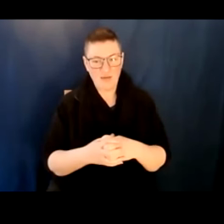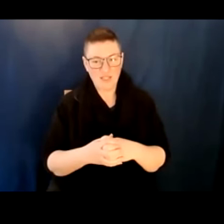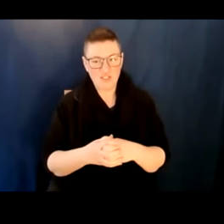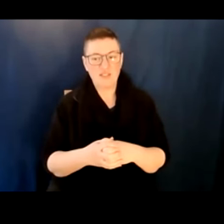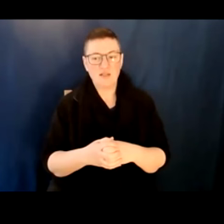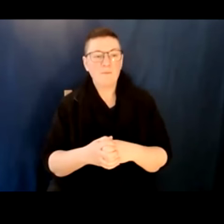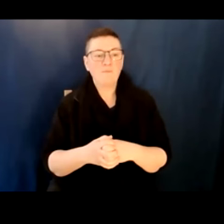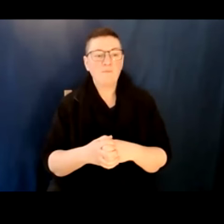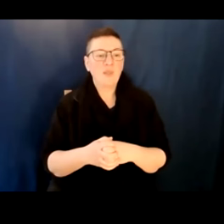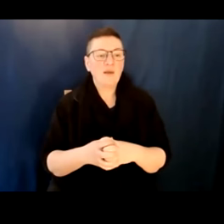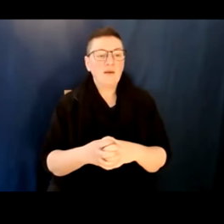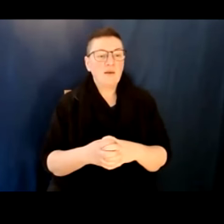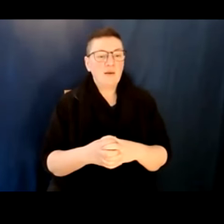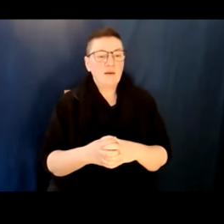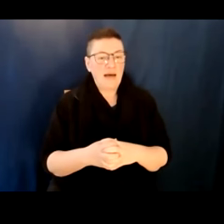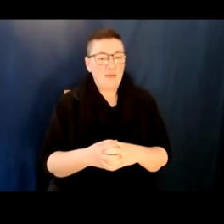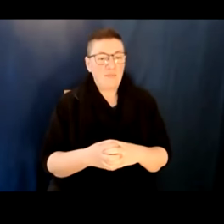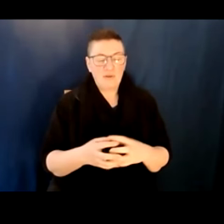specified locations.